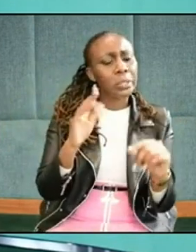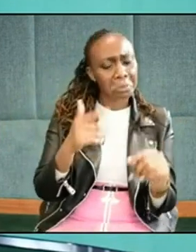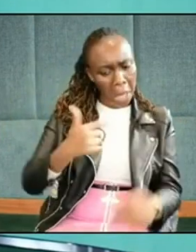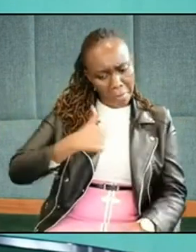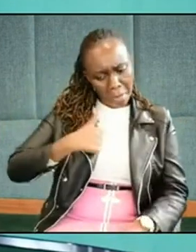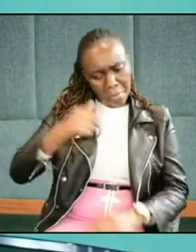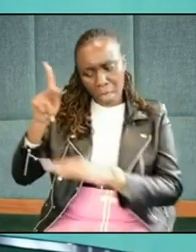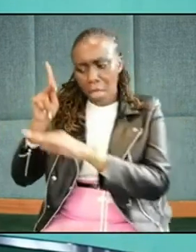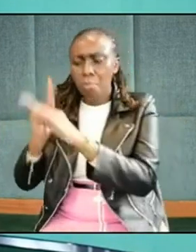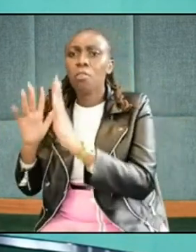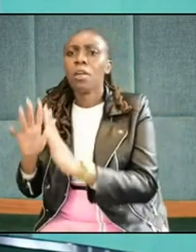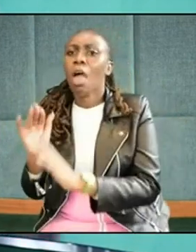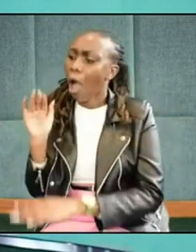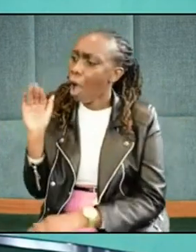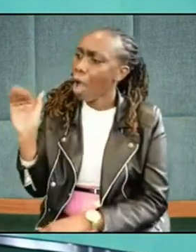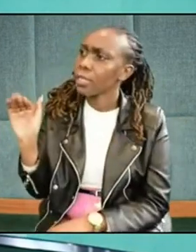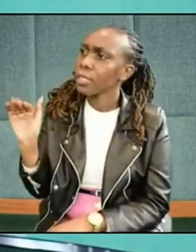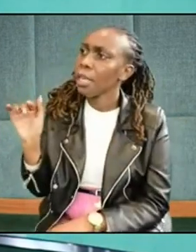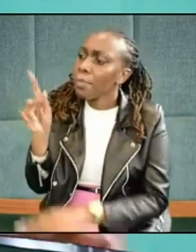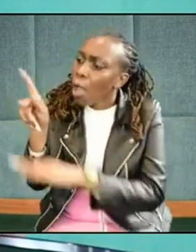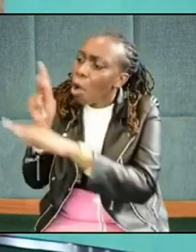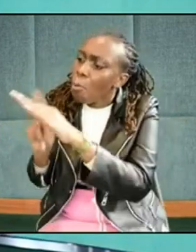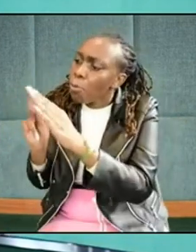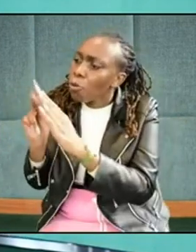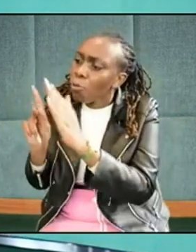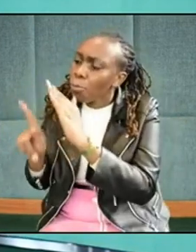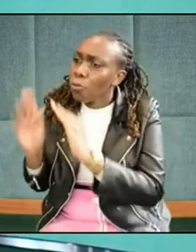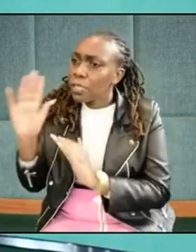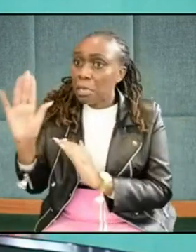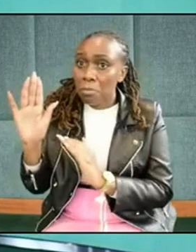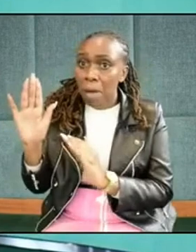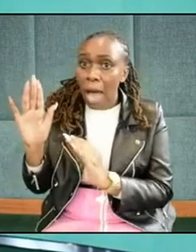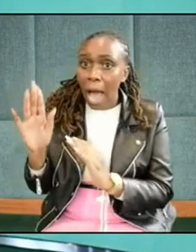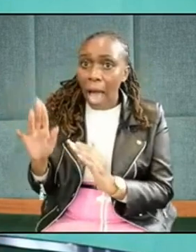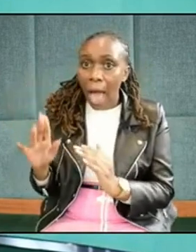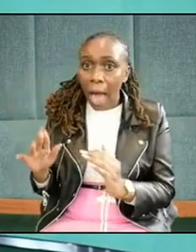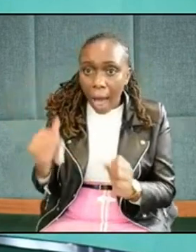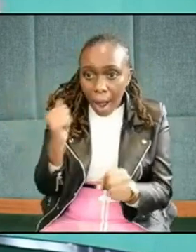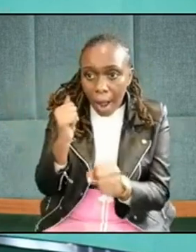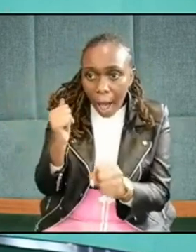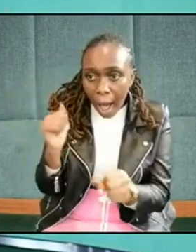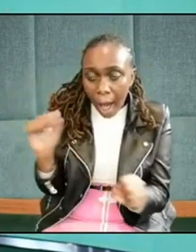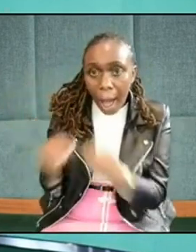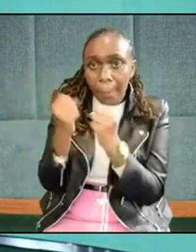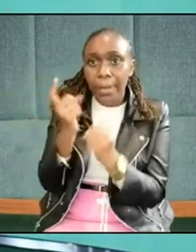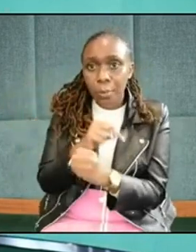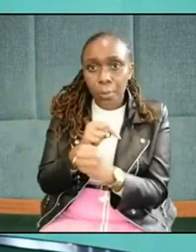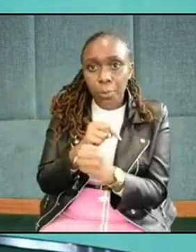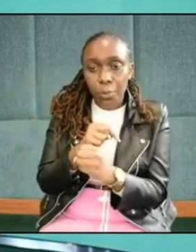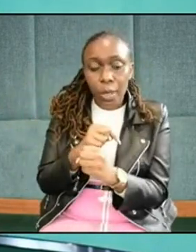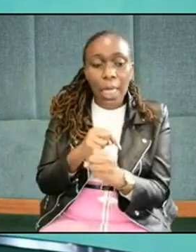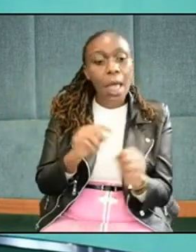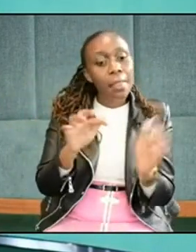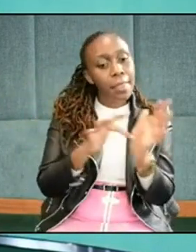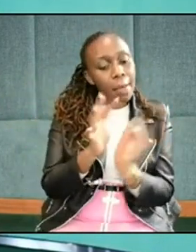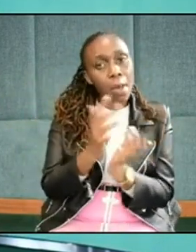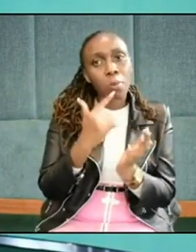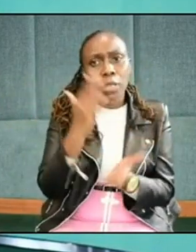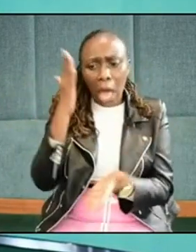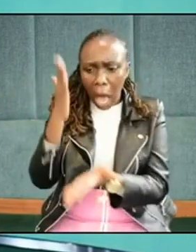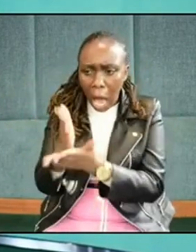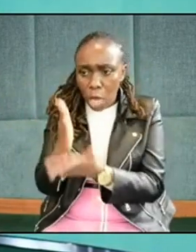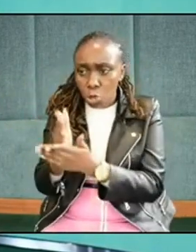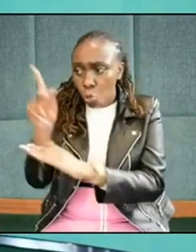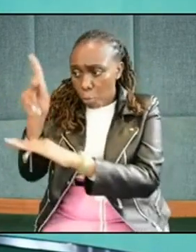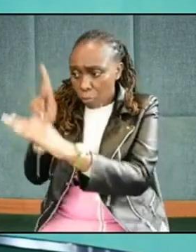a prophet, ask them if their prophecy has been fulfilled. Jeremiah 28 verse 9 says, a true prophet's prophecy must